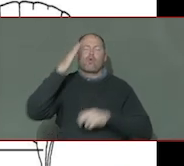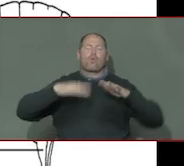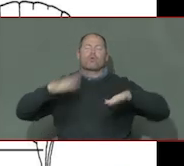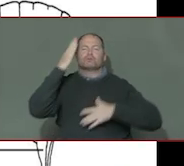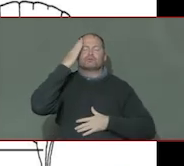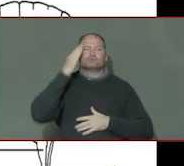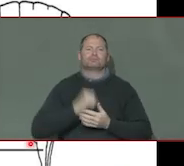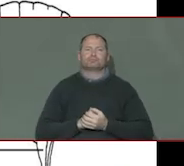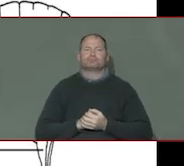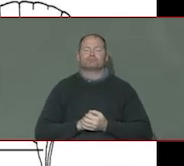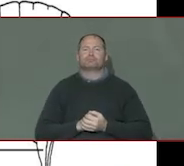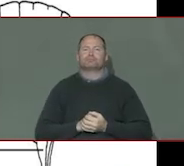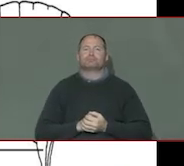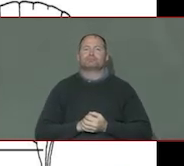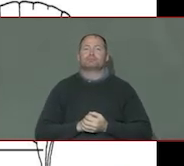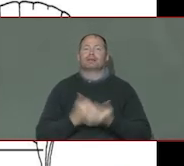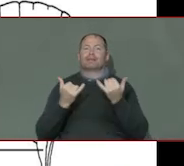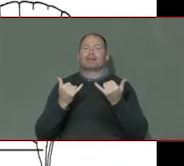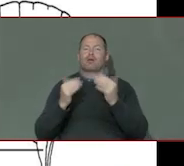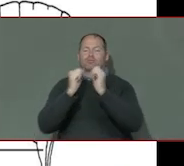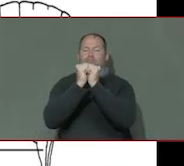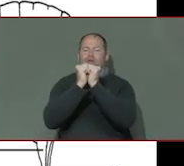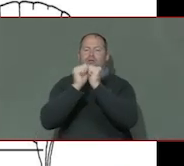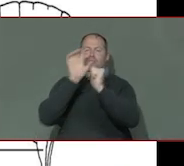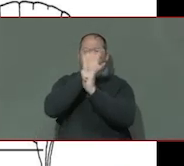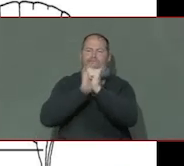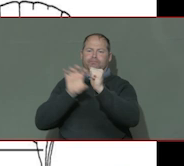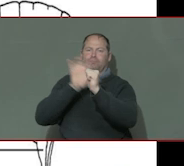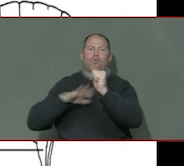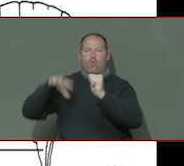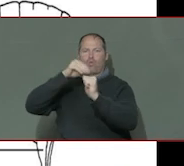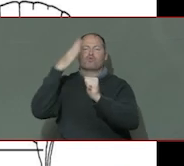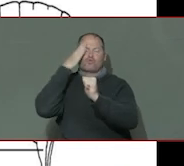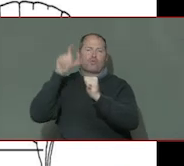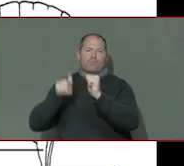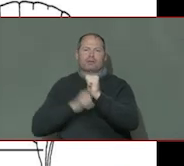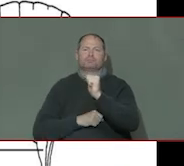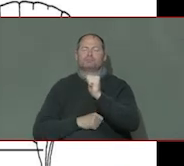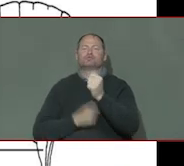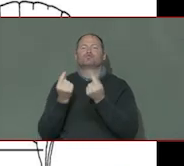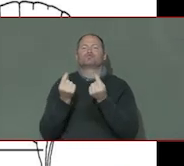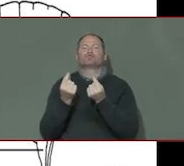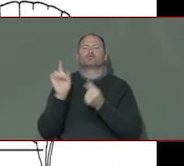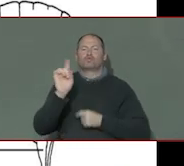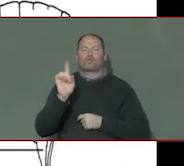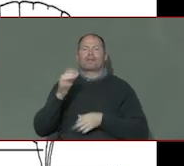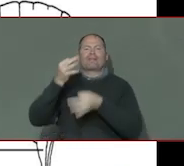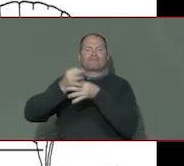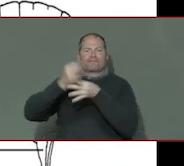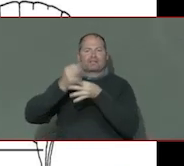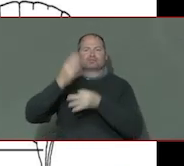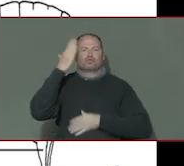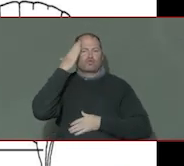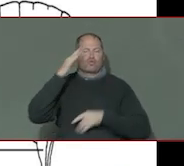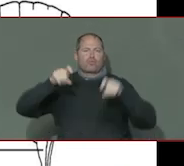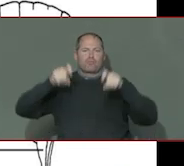We must make sure that we know all the parts of the brain, but then very important that we know the function. Because they will ask you, give